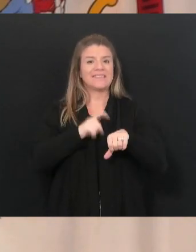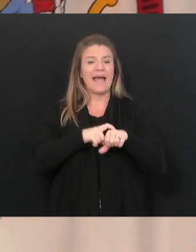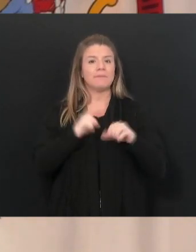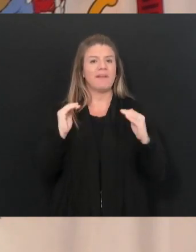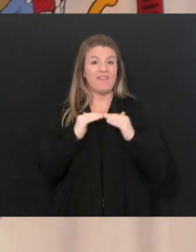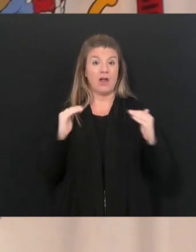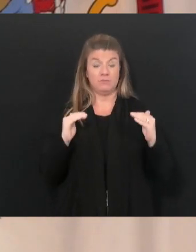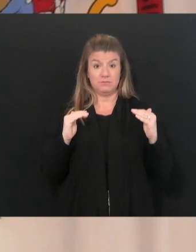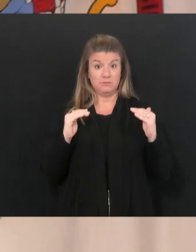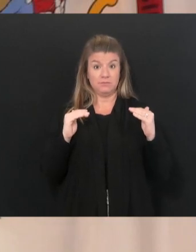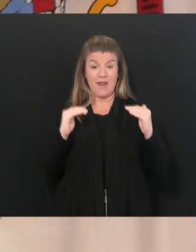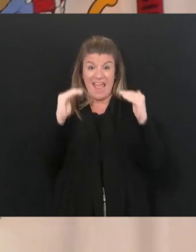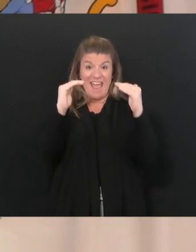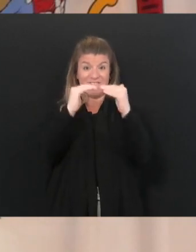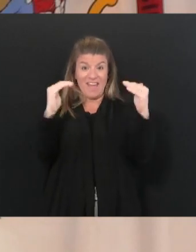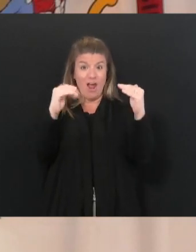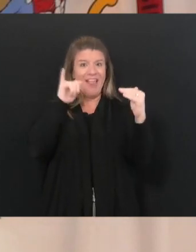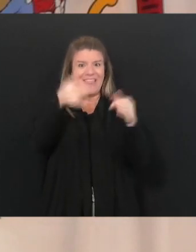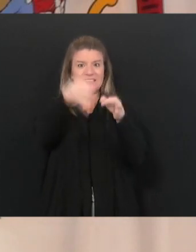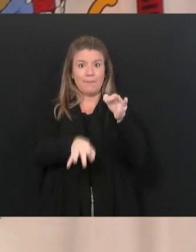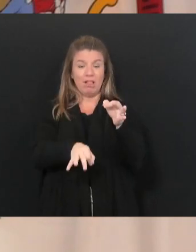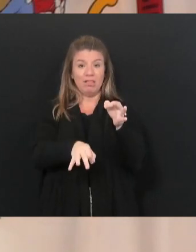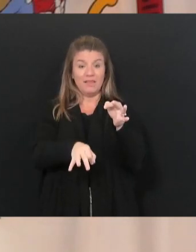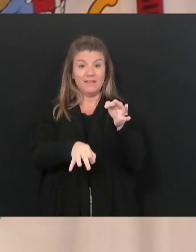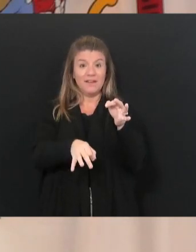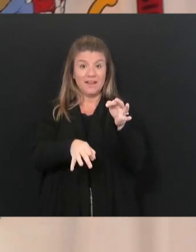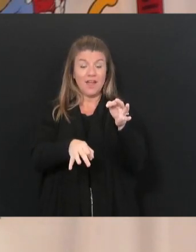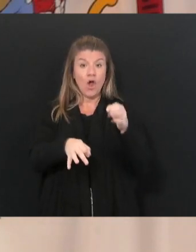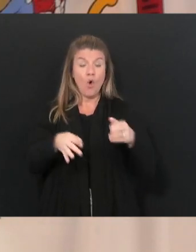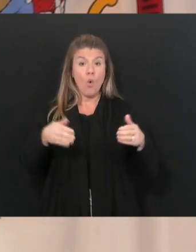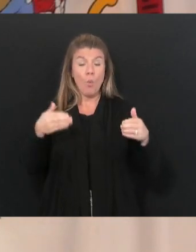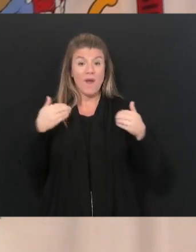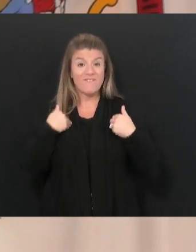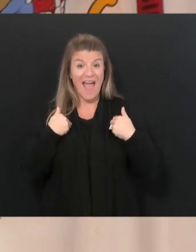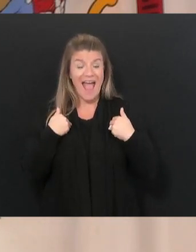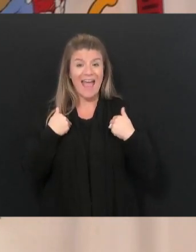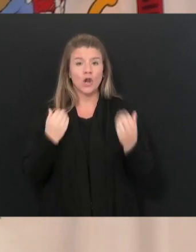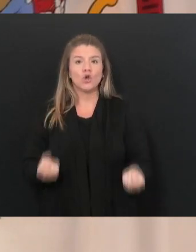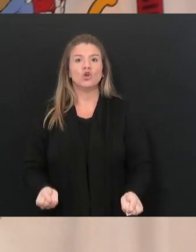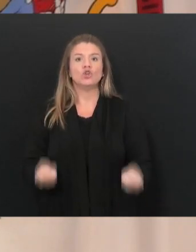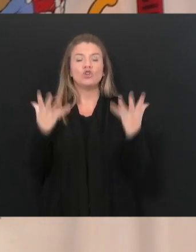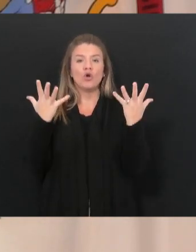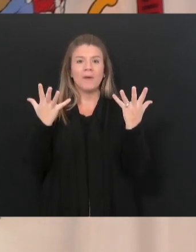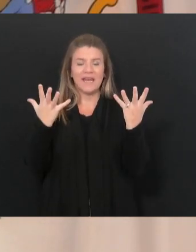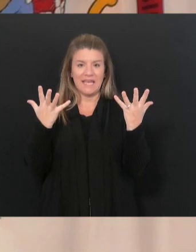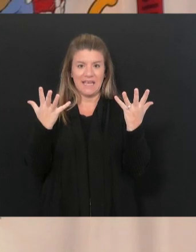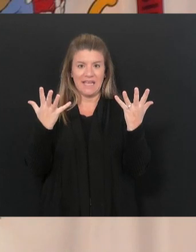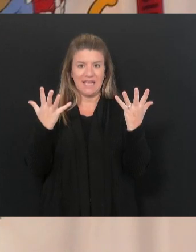and the fairness is really simple. We've had too many